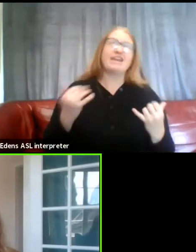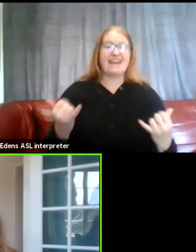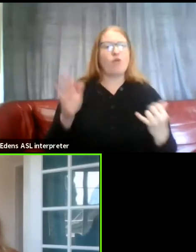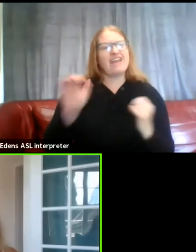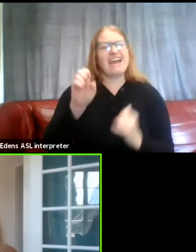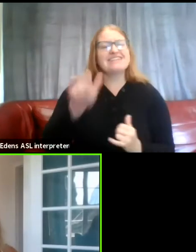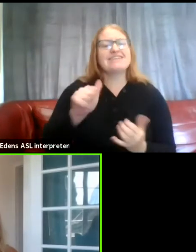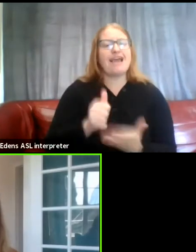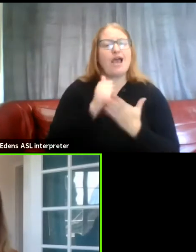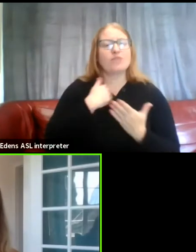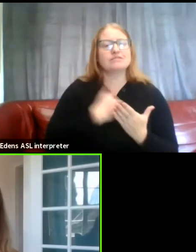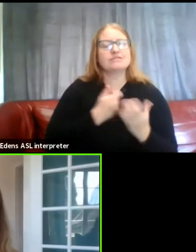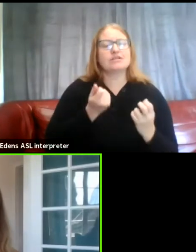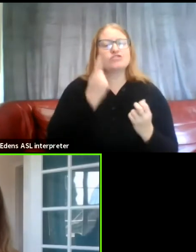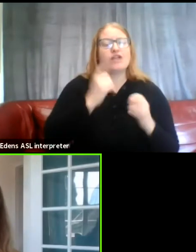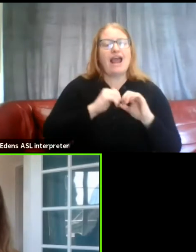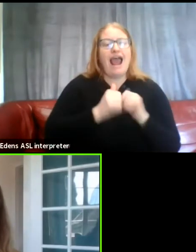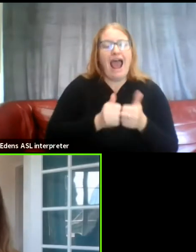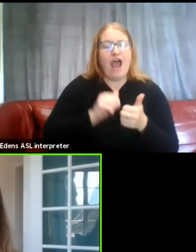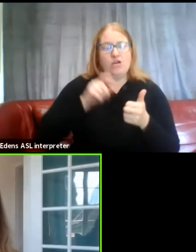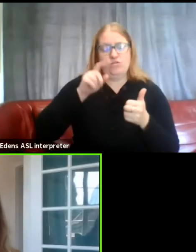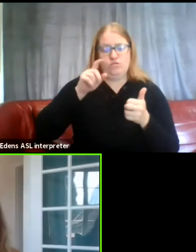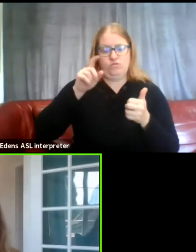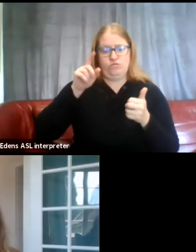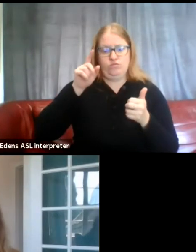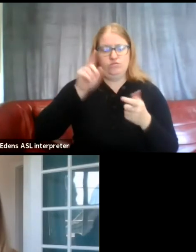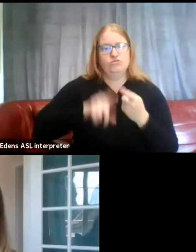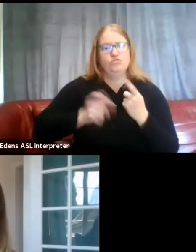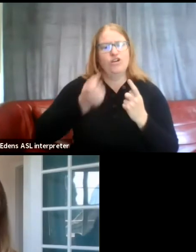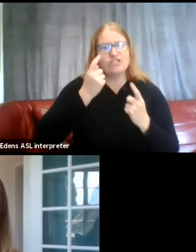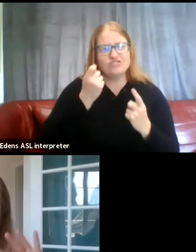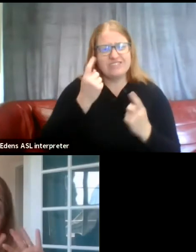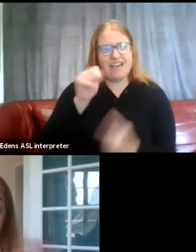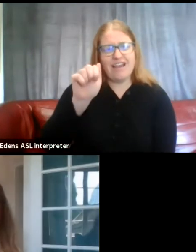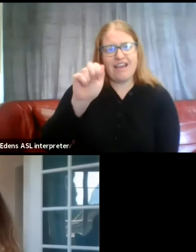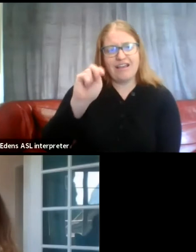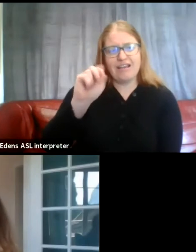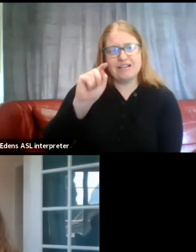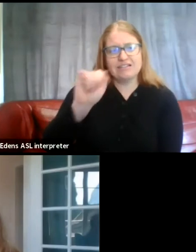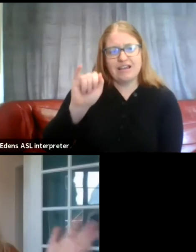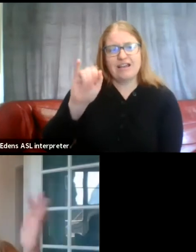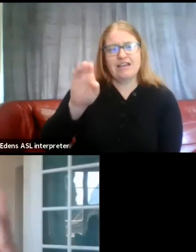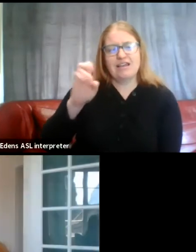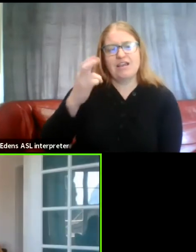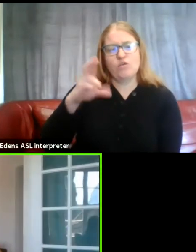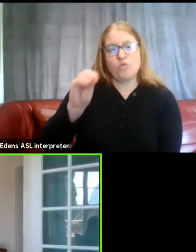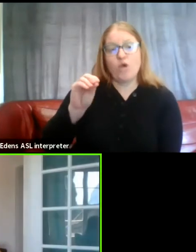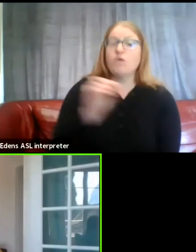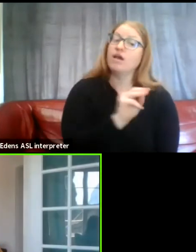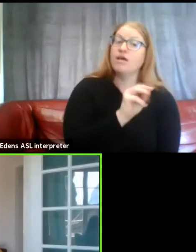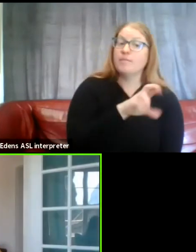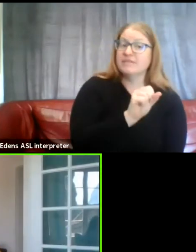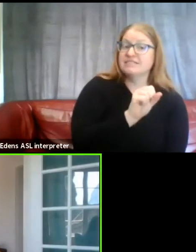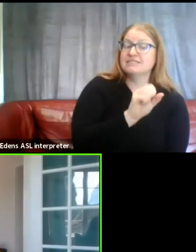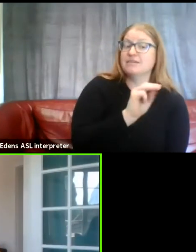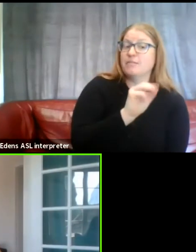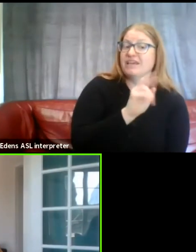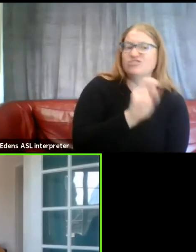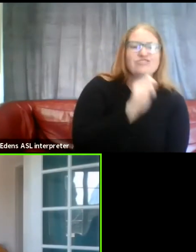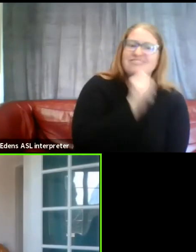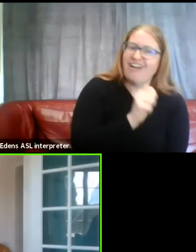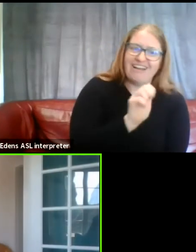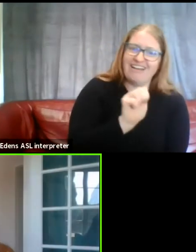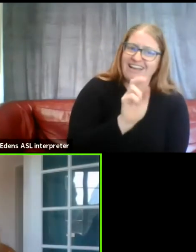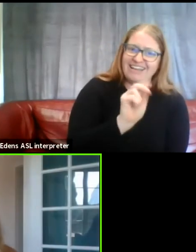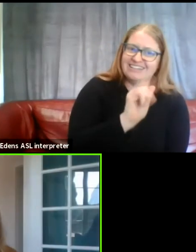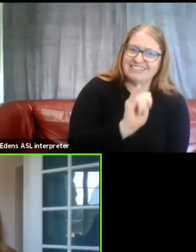interesting characters in this pantheon that we're talking about, and Mrs. Maisel is not an anti-hero. We could talk about Crazy Ex-Girlfriend as